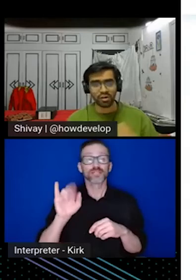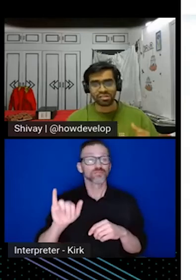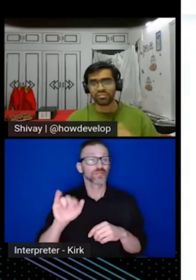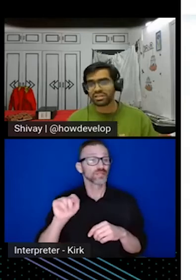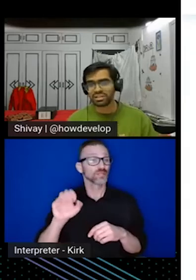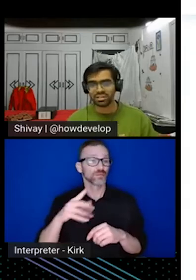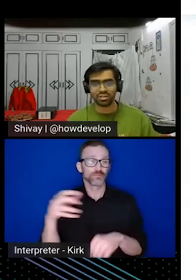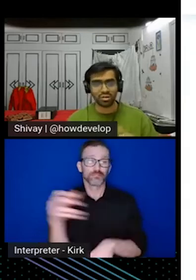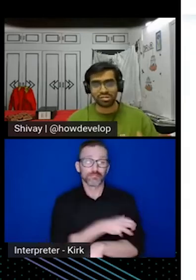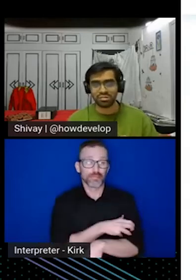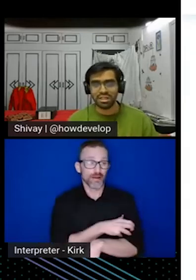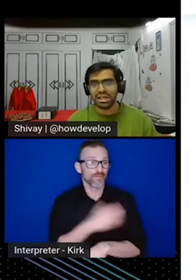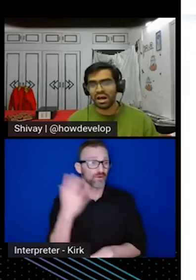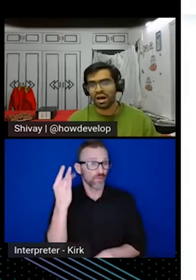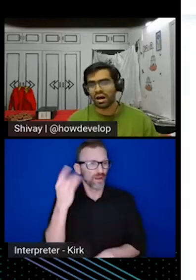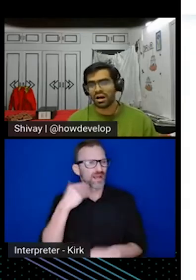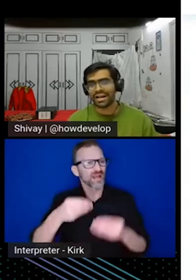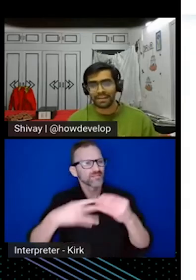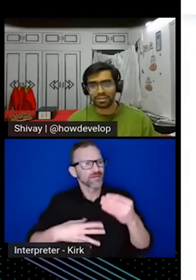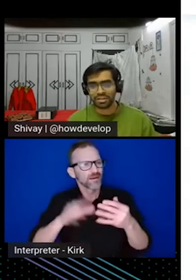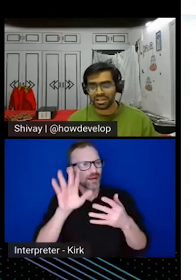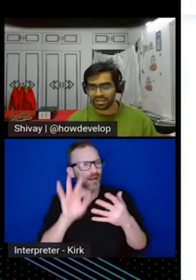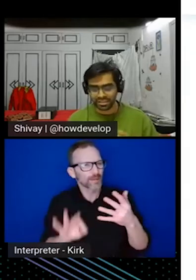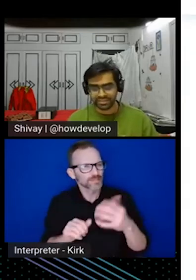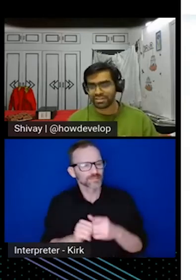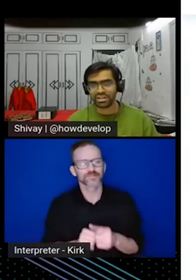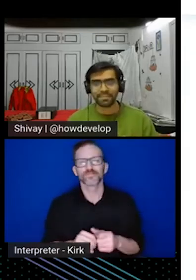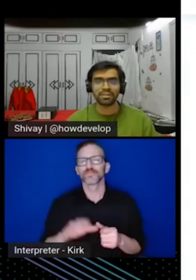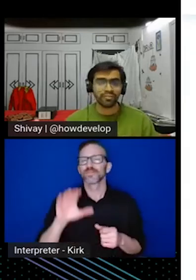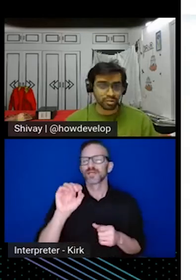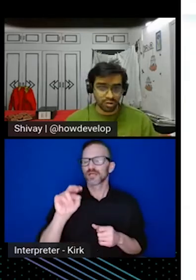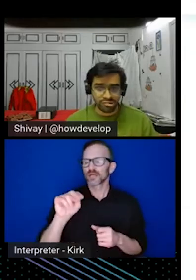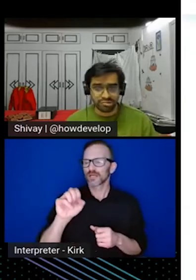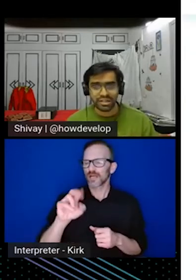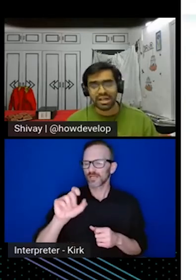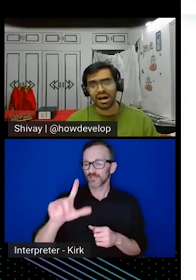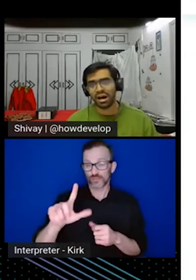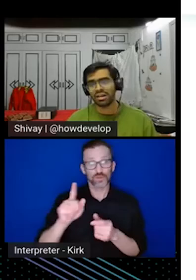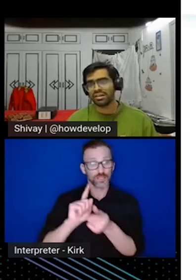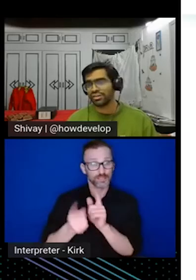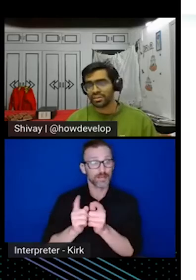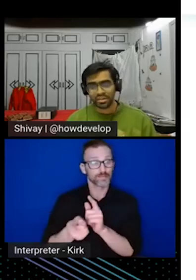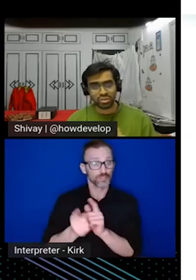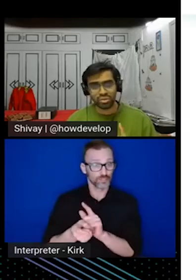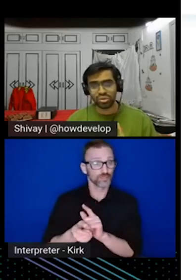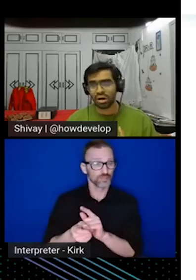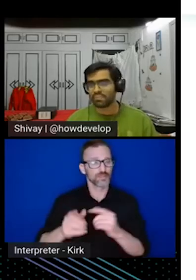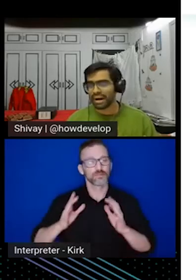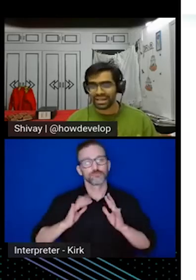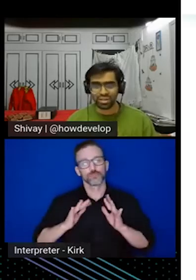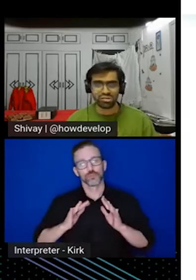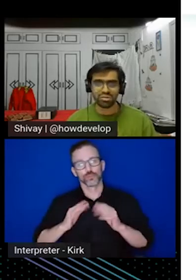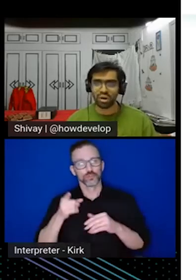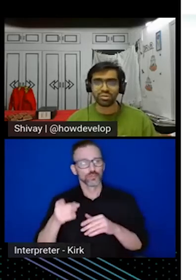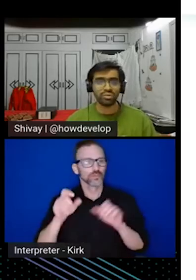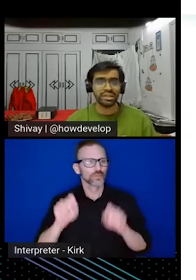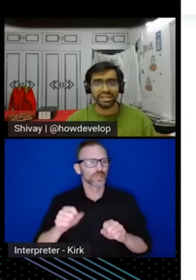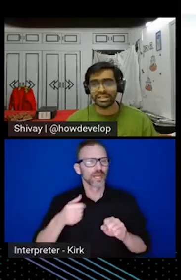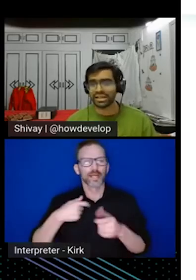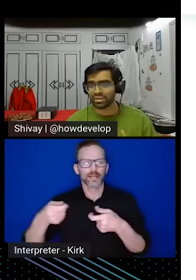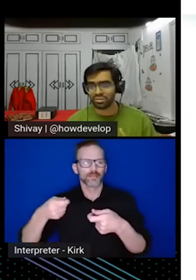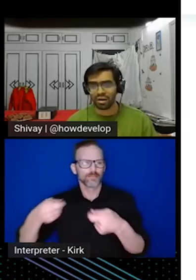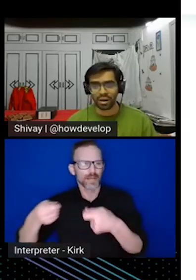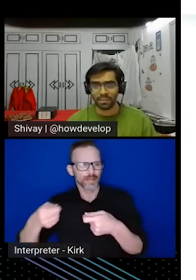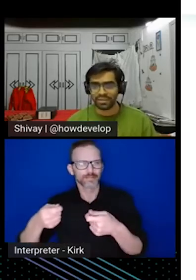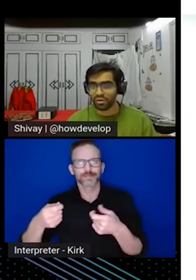And of course, with the Consul adapter, like the Meshery adapter for Consul, you're able to manage not